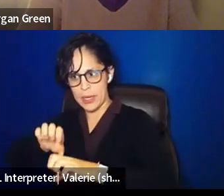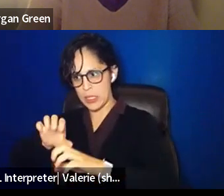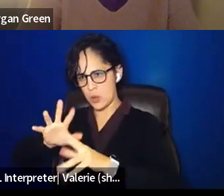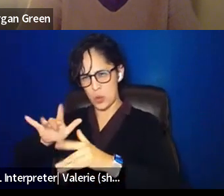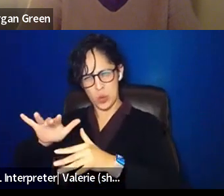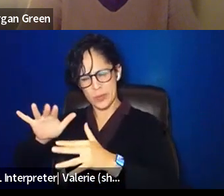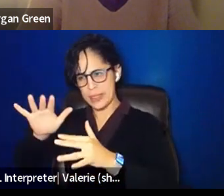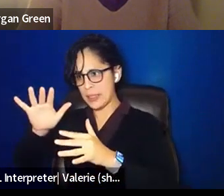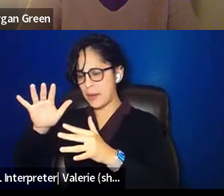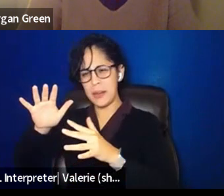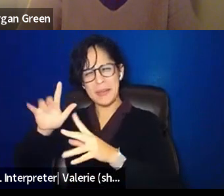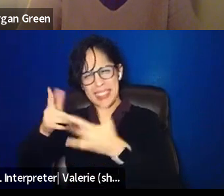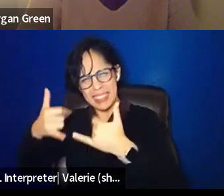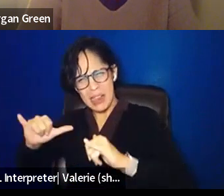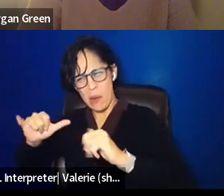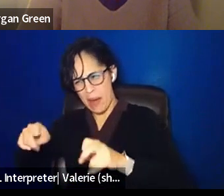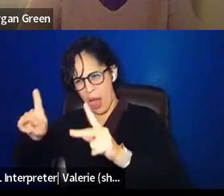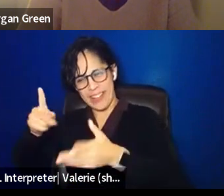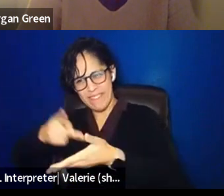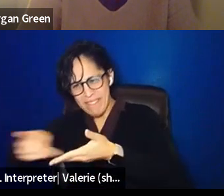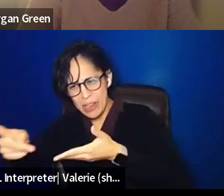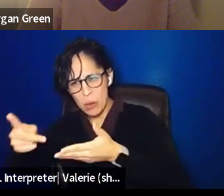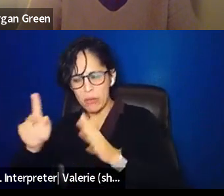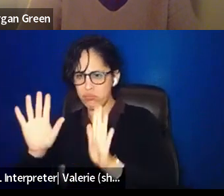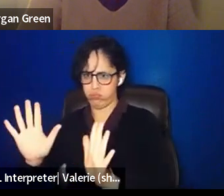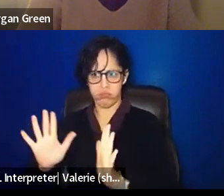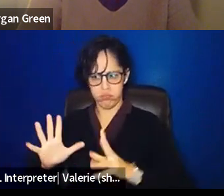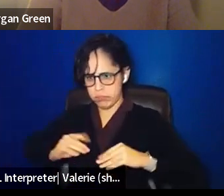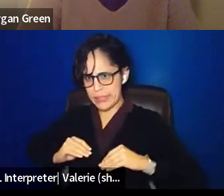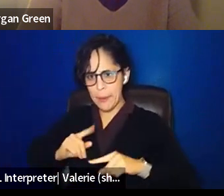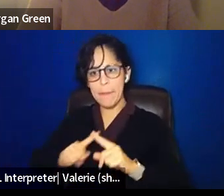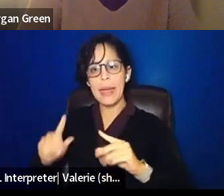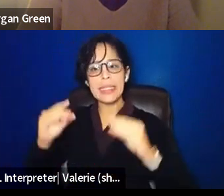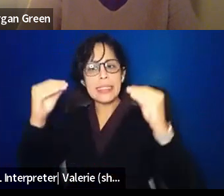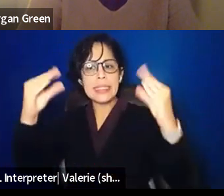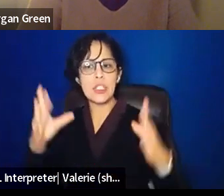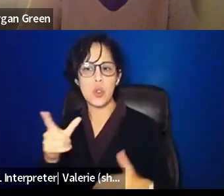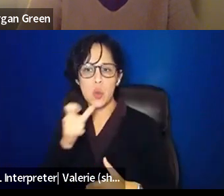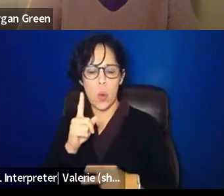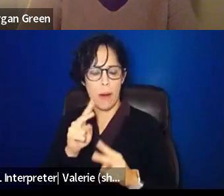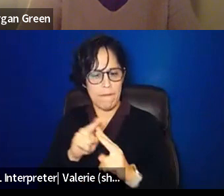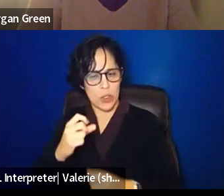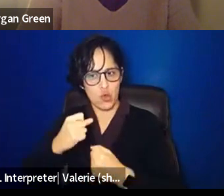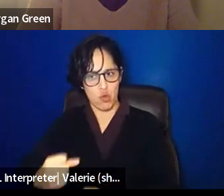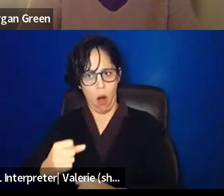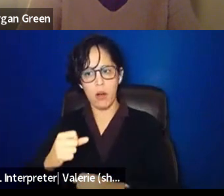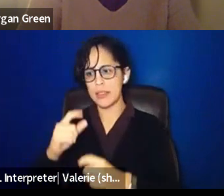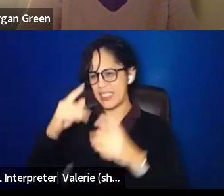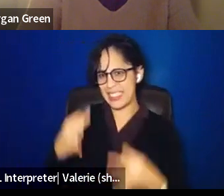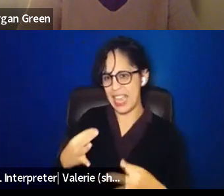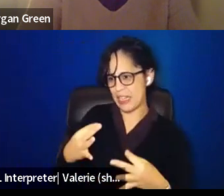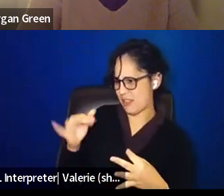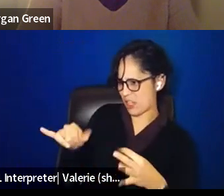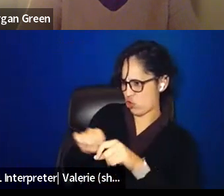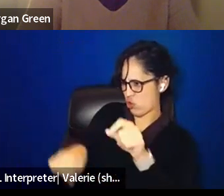iterative way within structures that are really calcified. And when do you break those structures? When do you just slowly melt